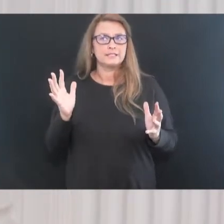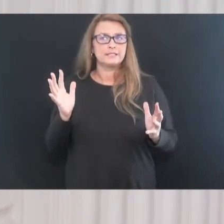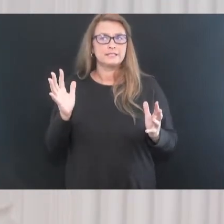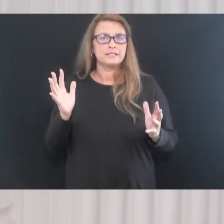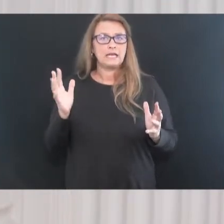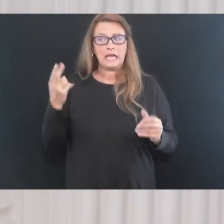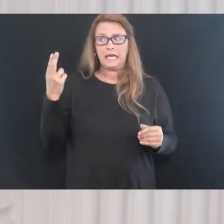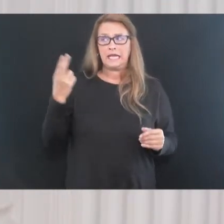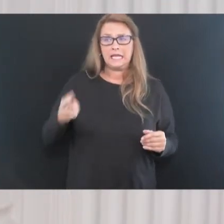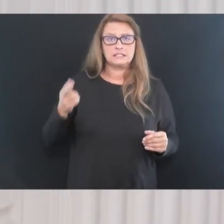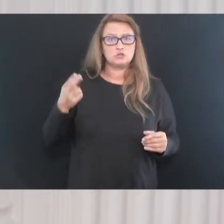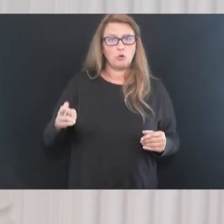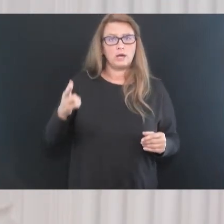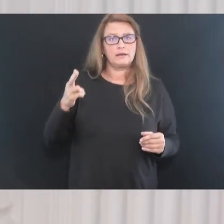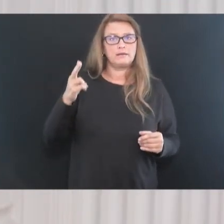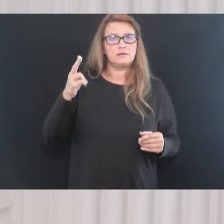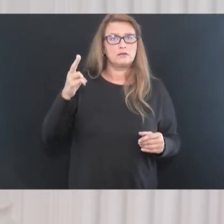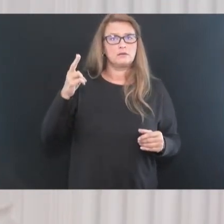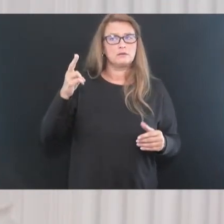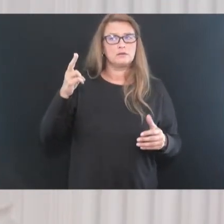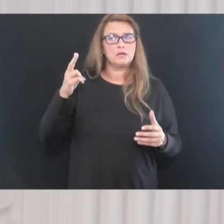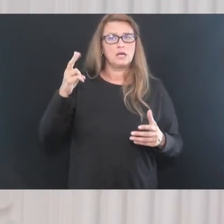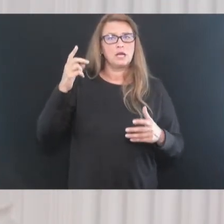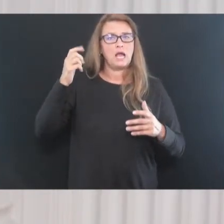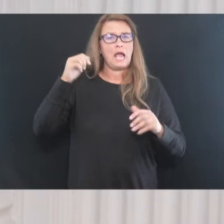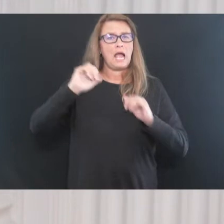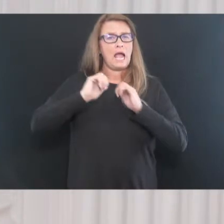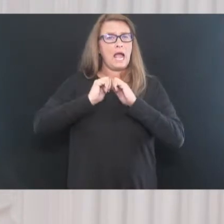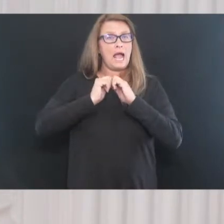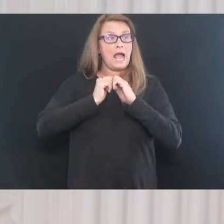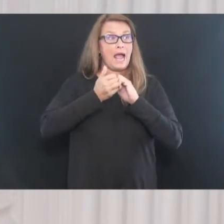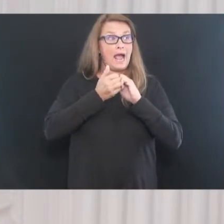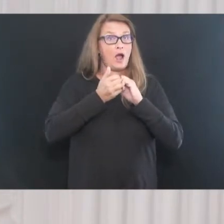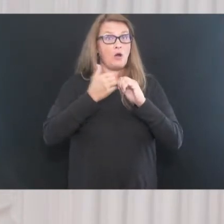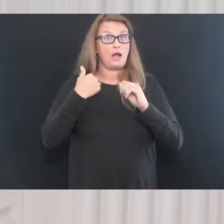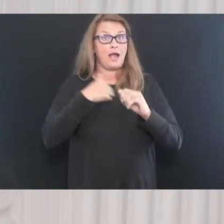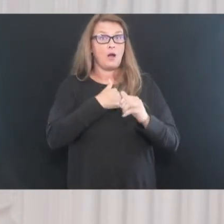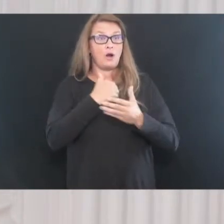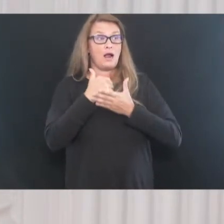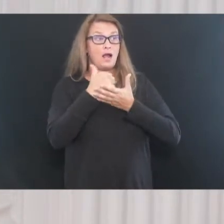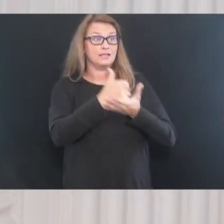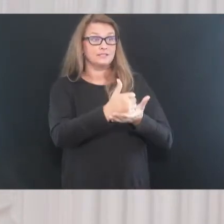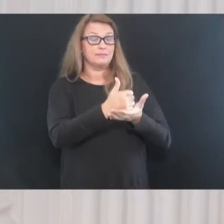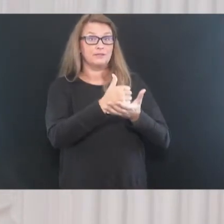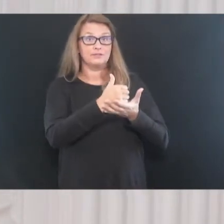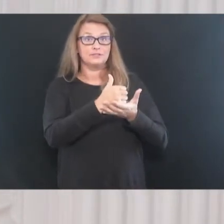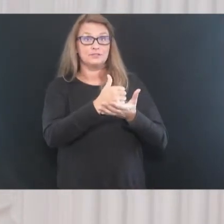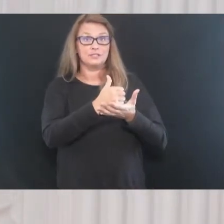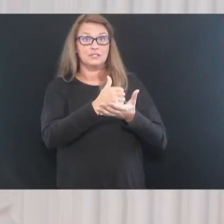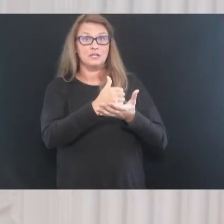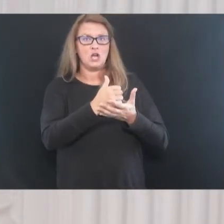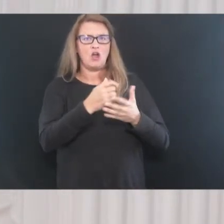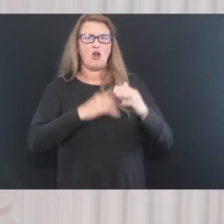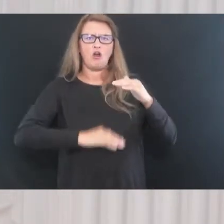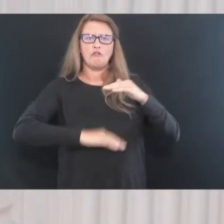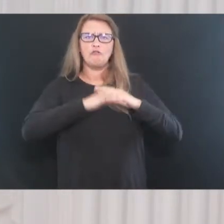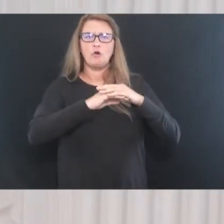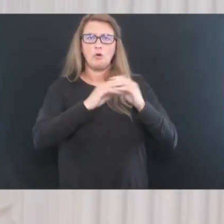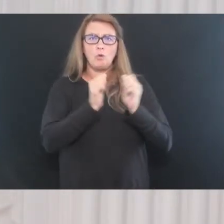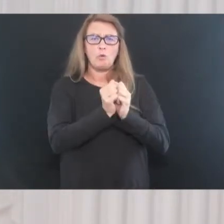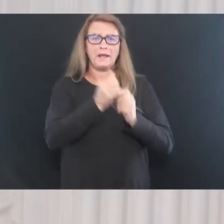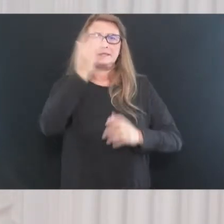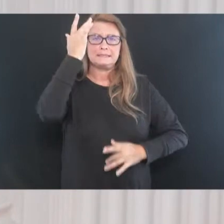historic related to how full our hospitals are of very, very ill people. We have